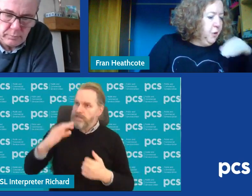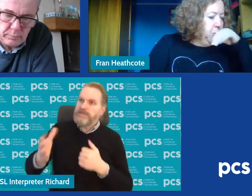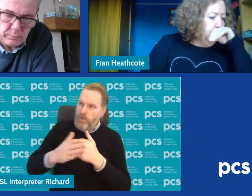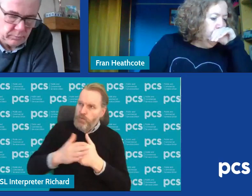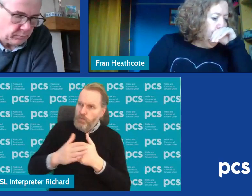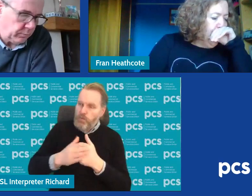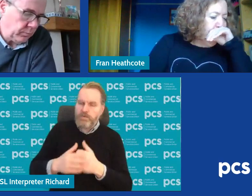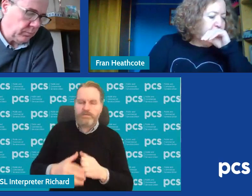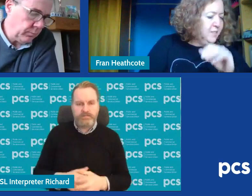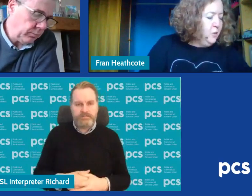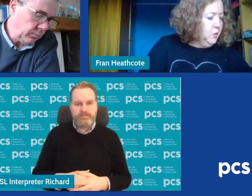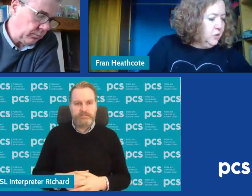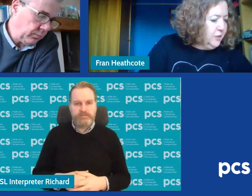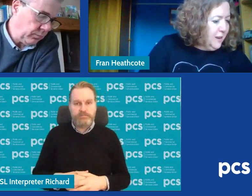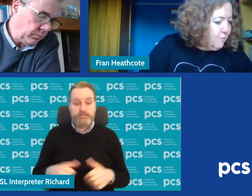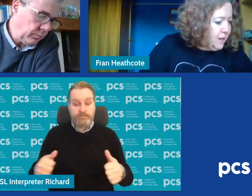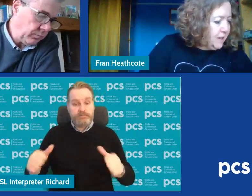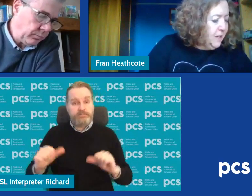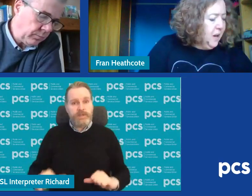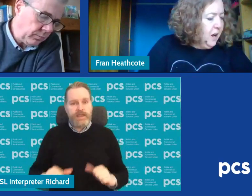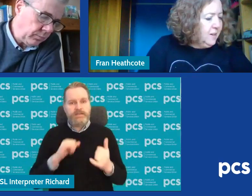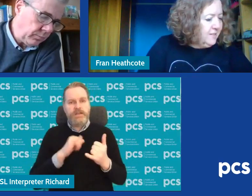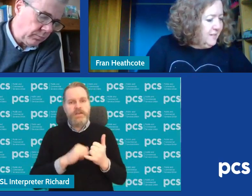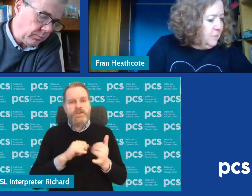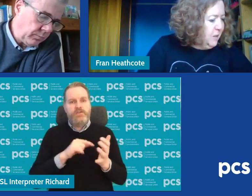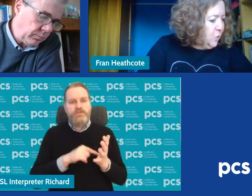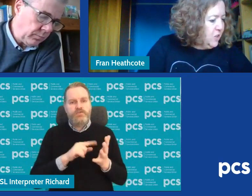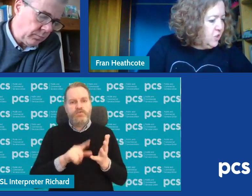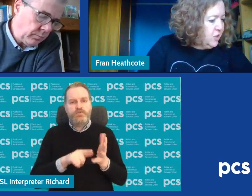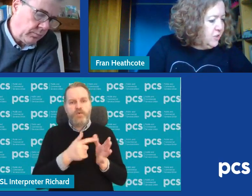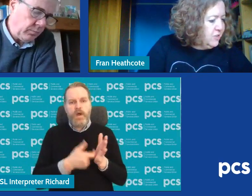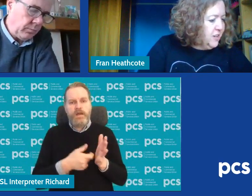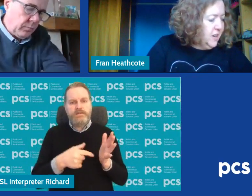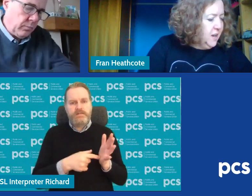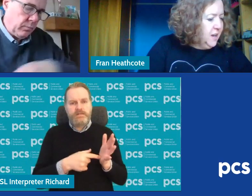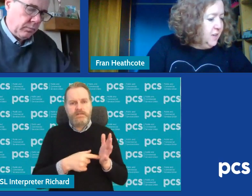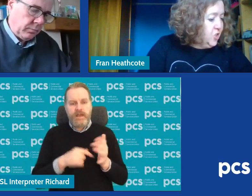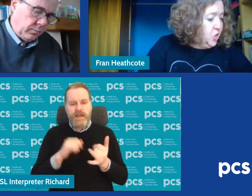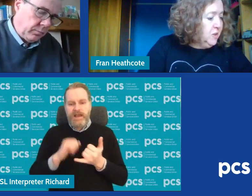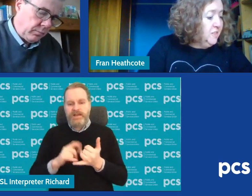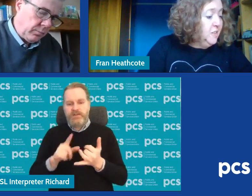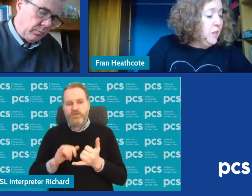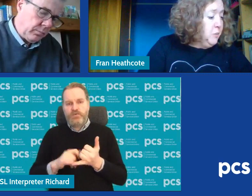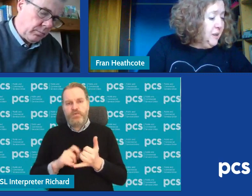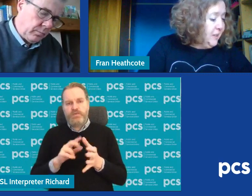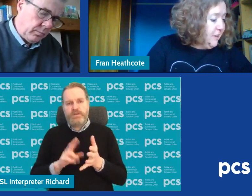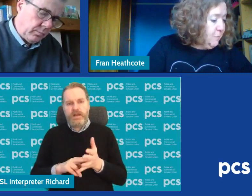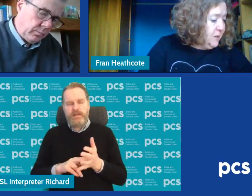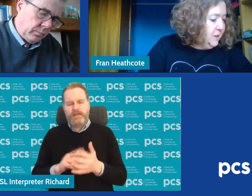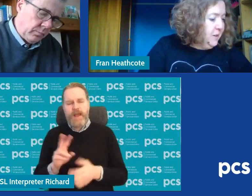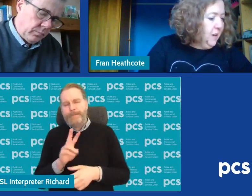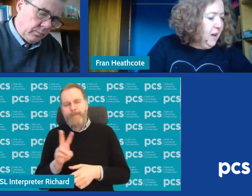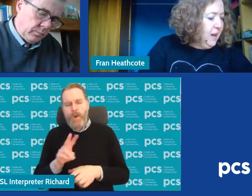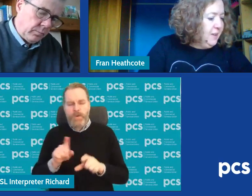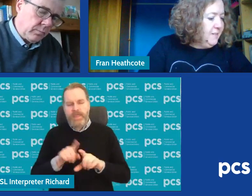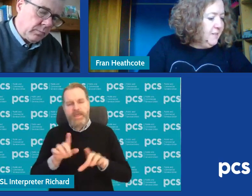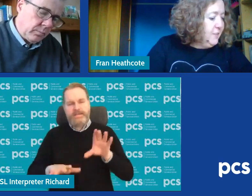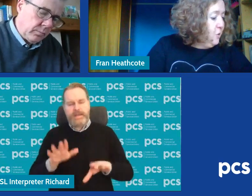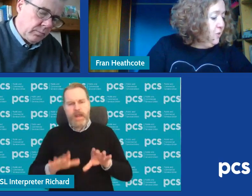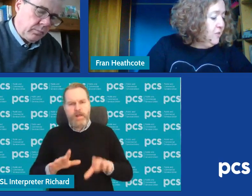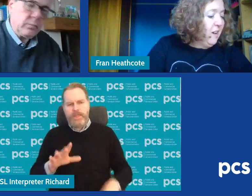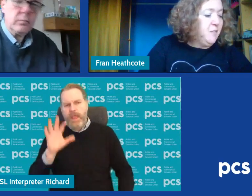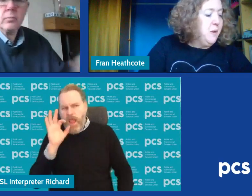Stuart Vogel and Susan Navrick ask similar questions. Stuart's is, when you meet in the government,